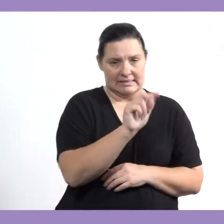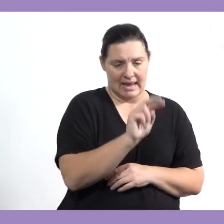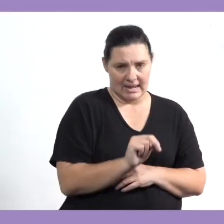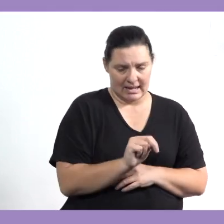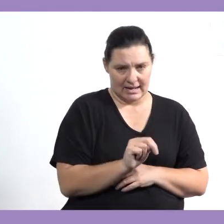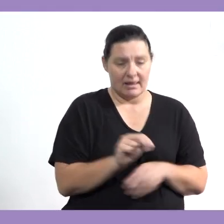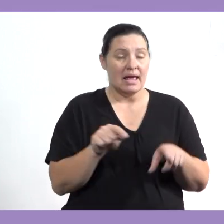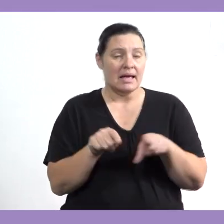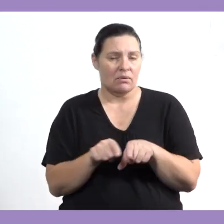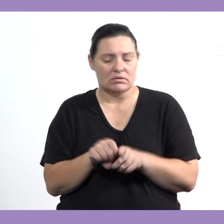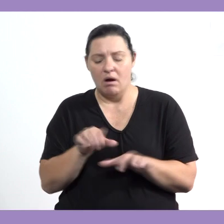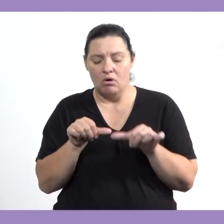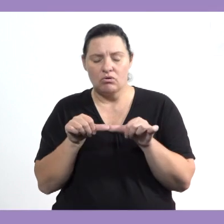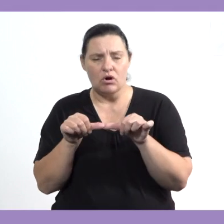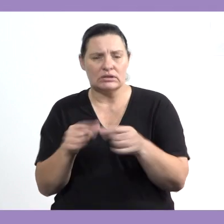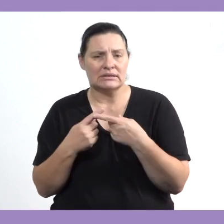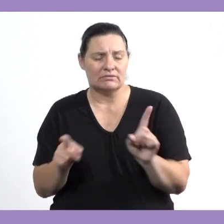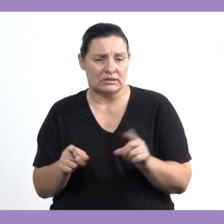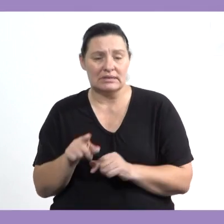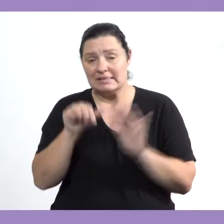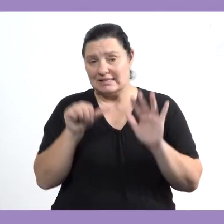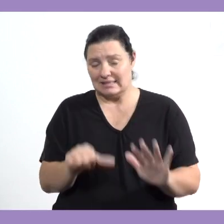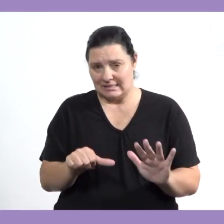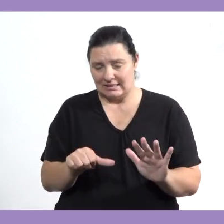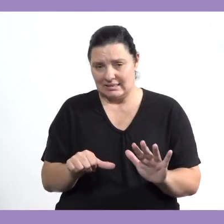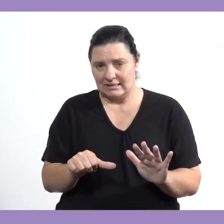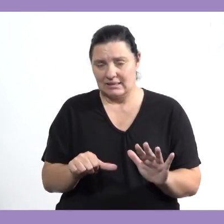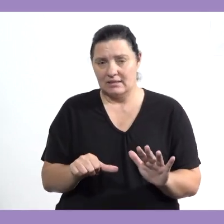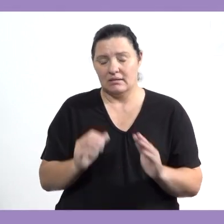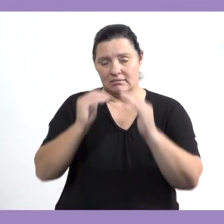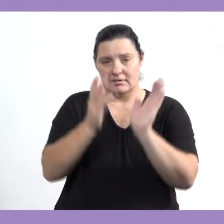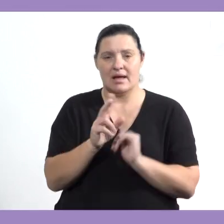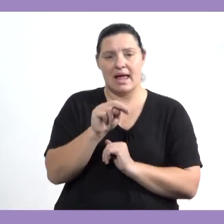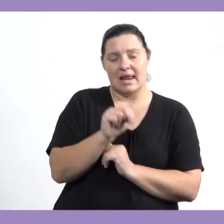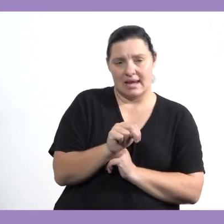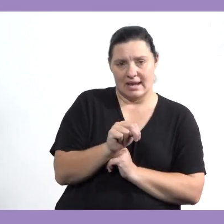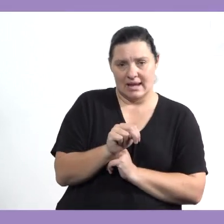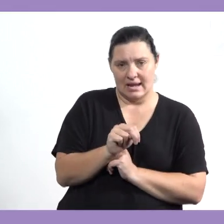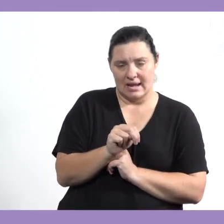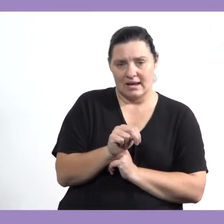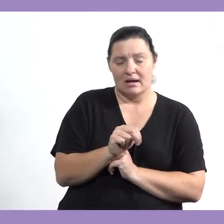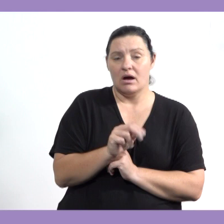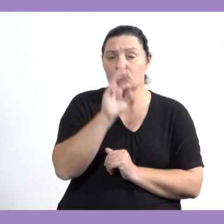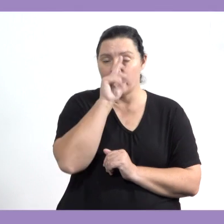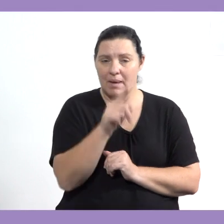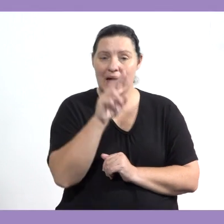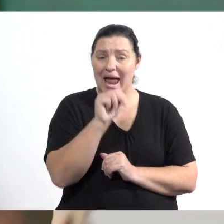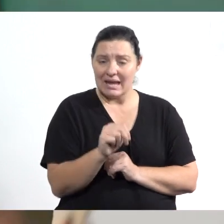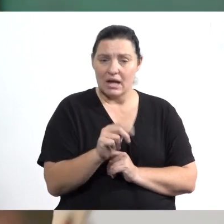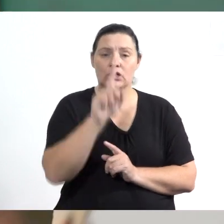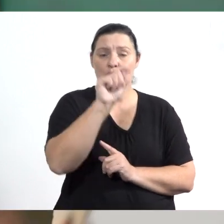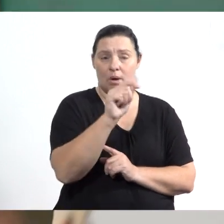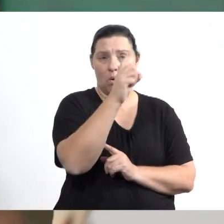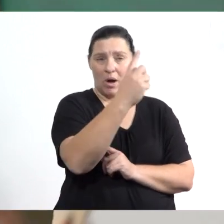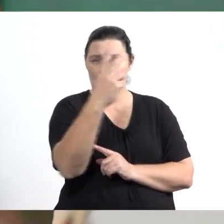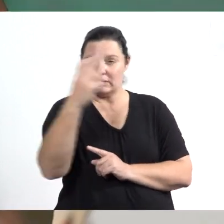Tn. And we are going to take that constant difference, which is my 6, and we are going to multiply it by n. And remember,